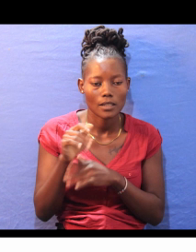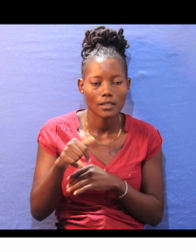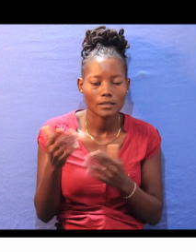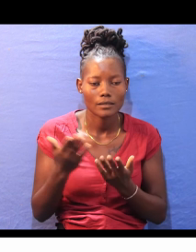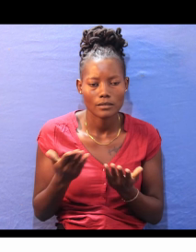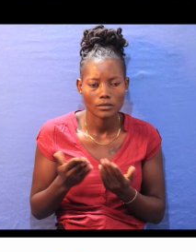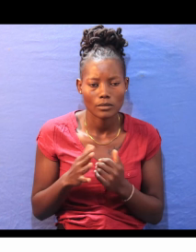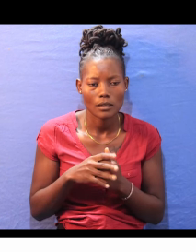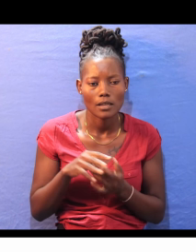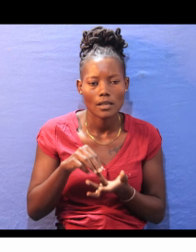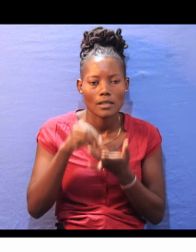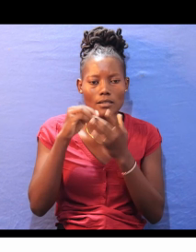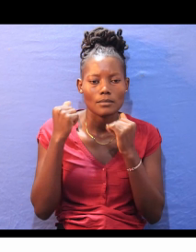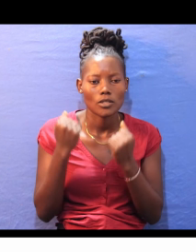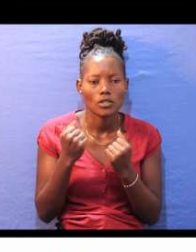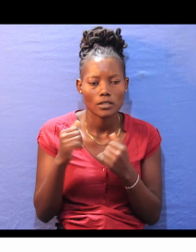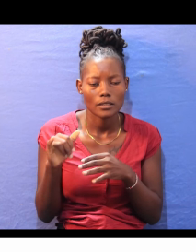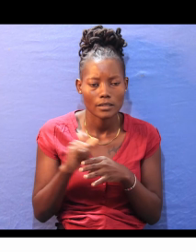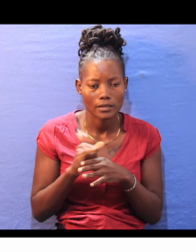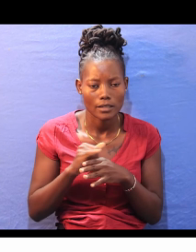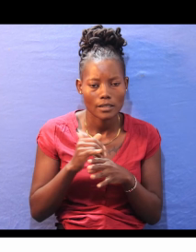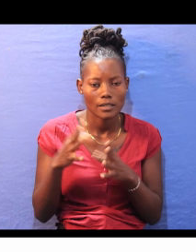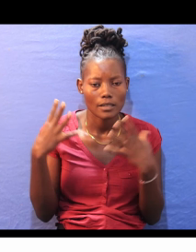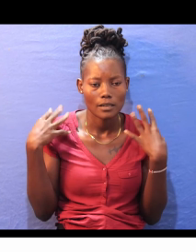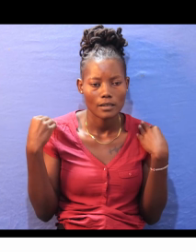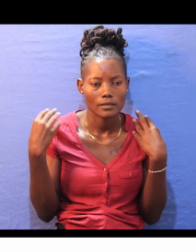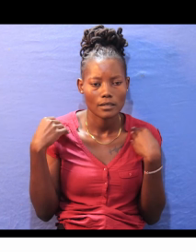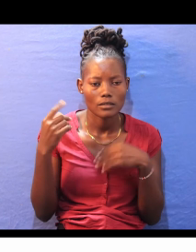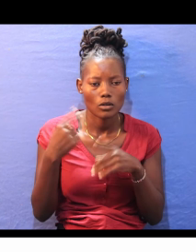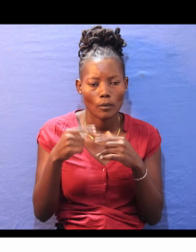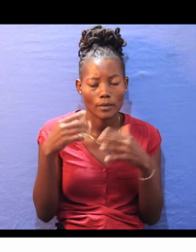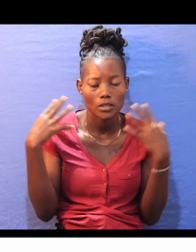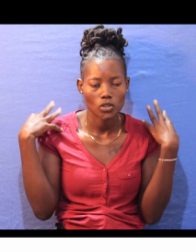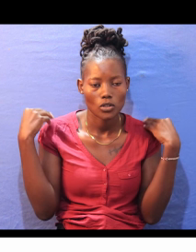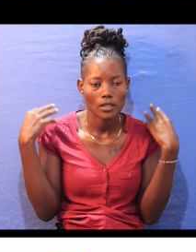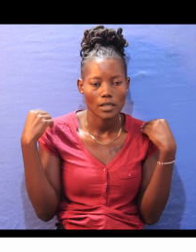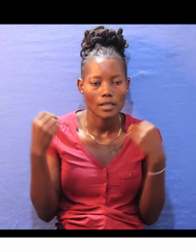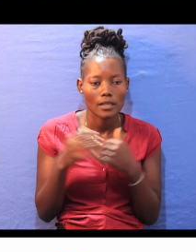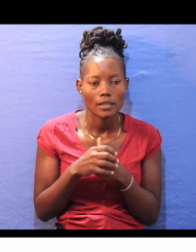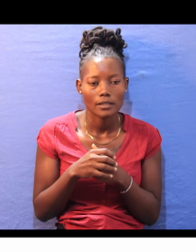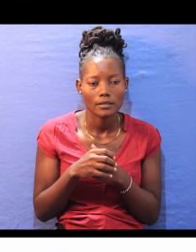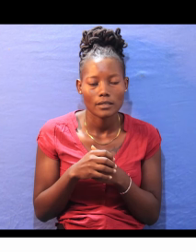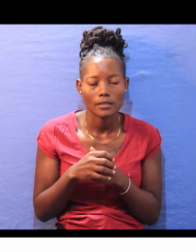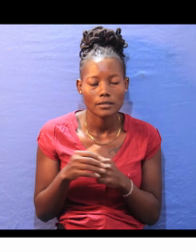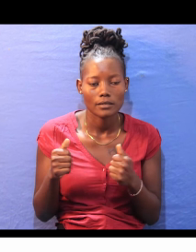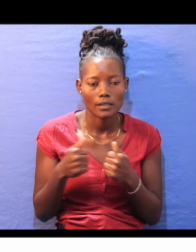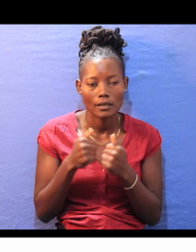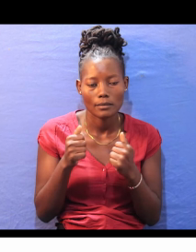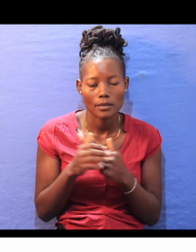where special strength training exercises and competition exercises comprise the majority of